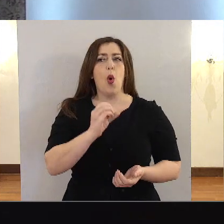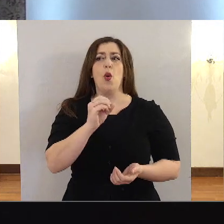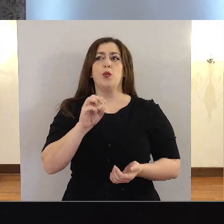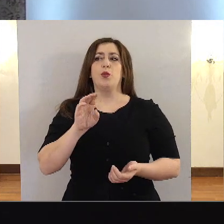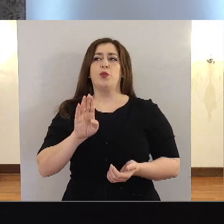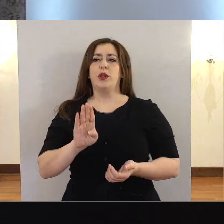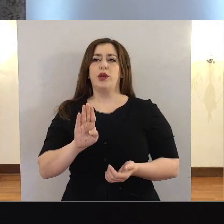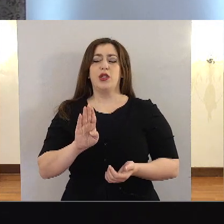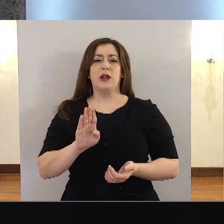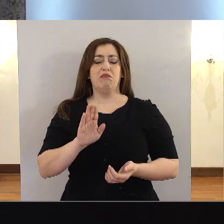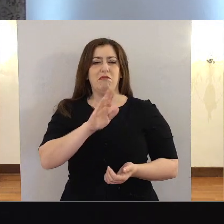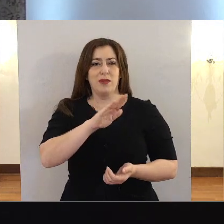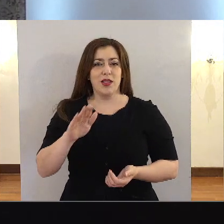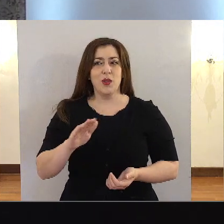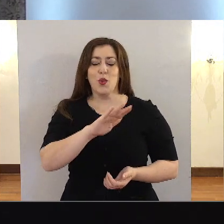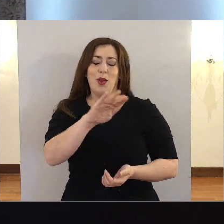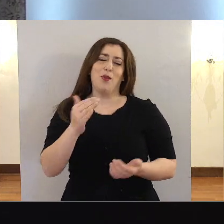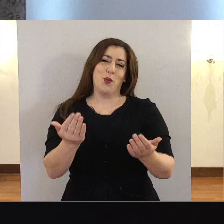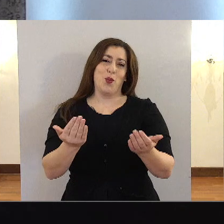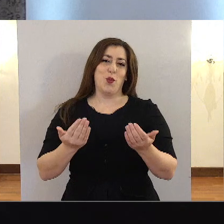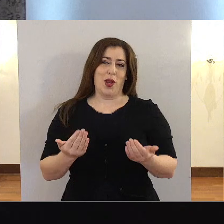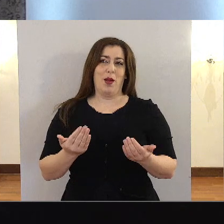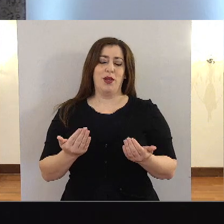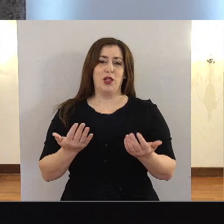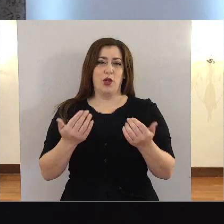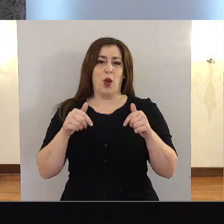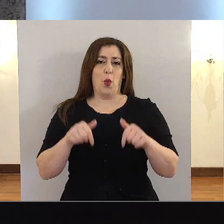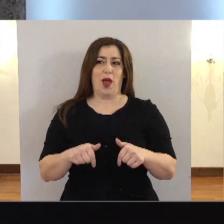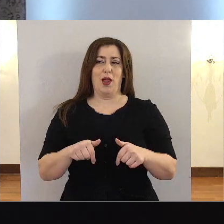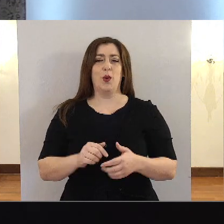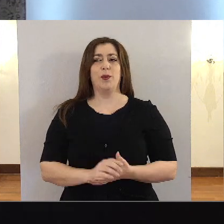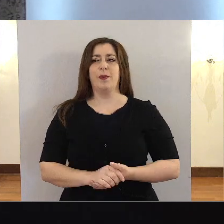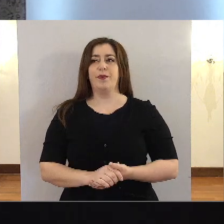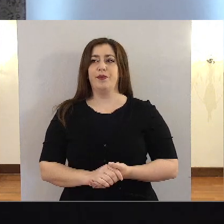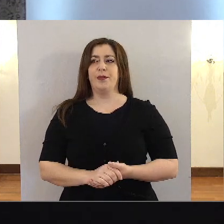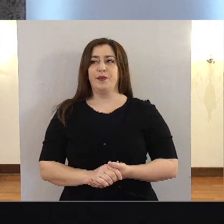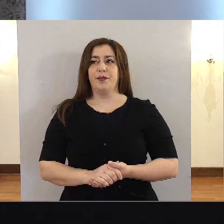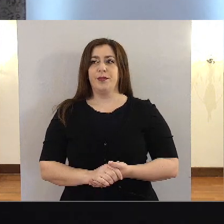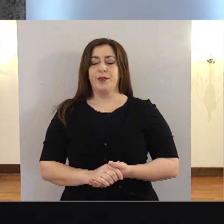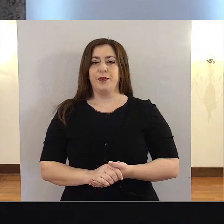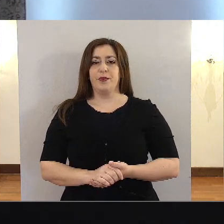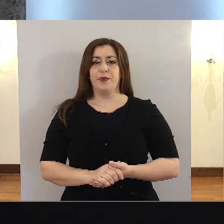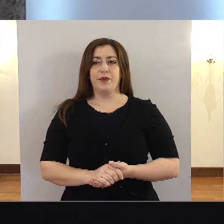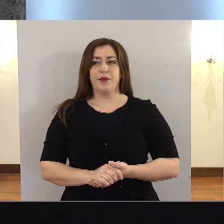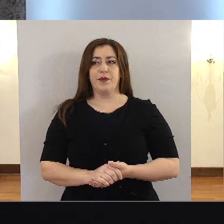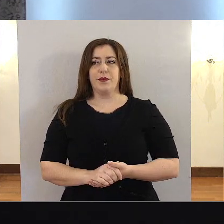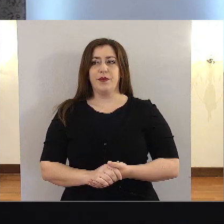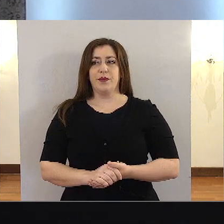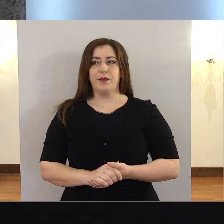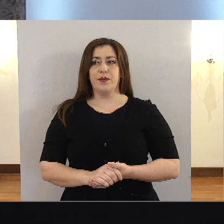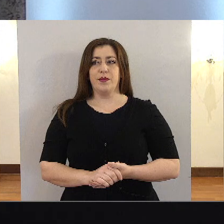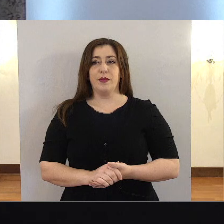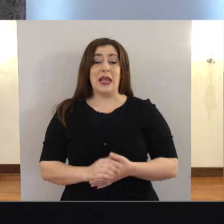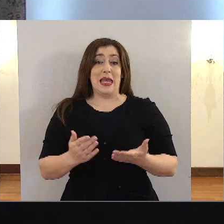Scalia, ladies and gentlemen, thank you so much for being with us this morning. Actually, all attendees, both